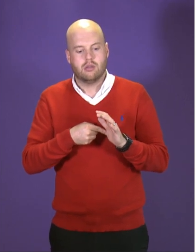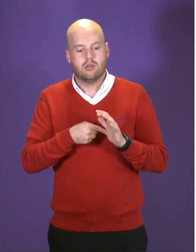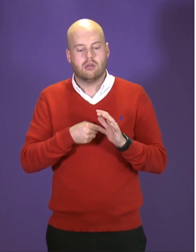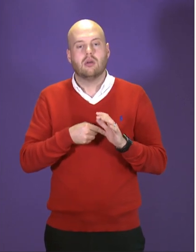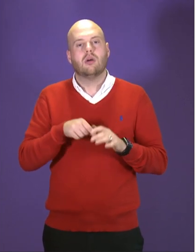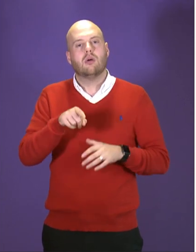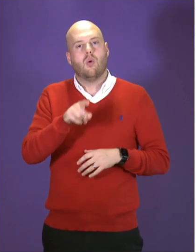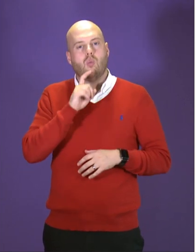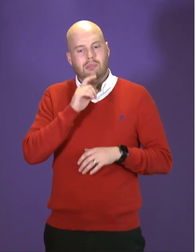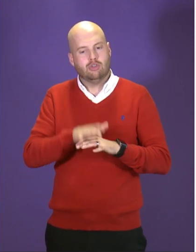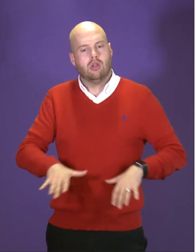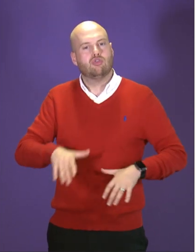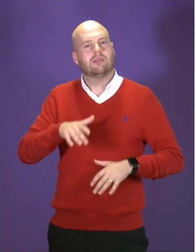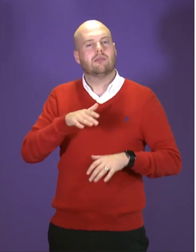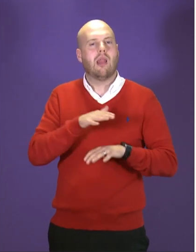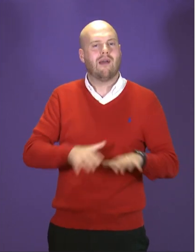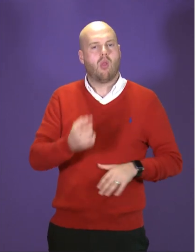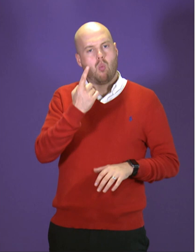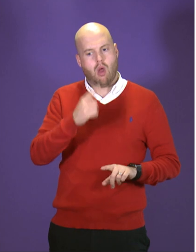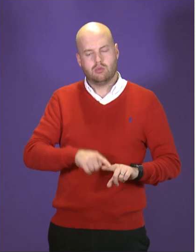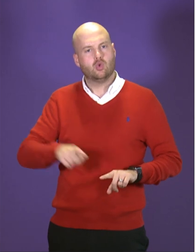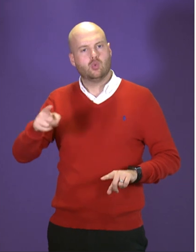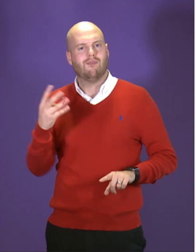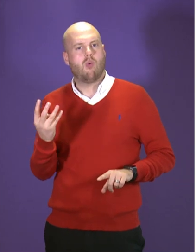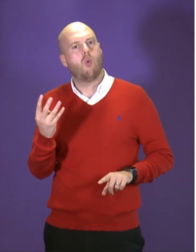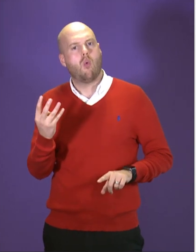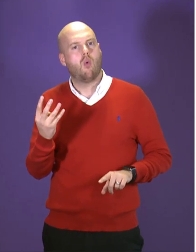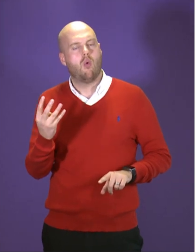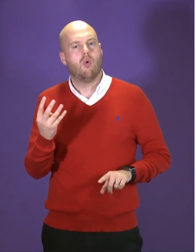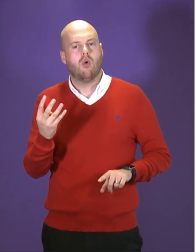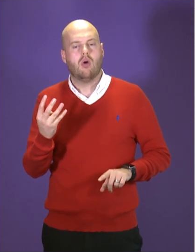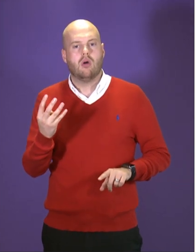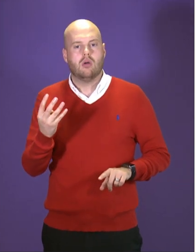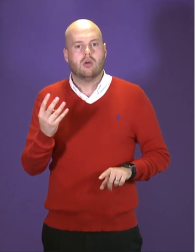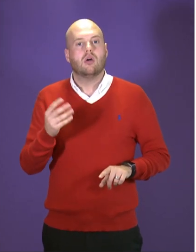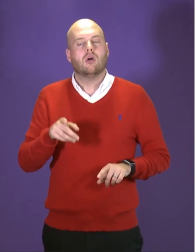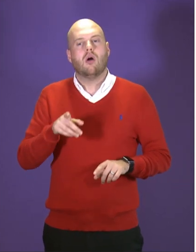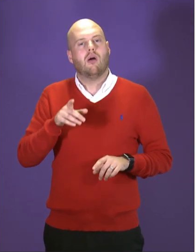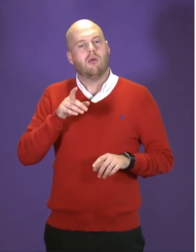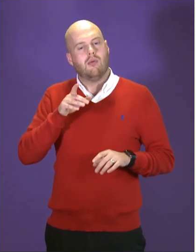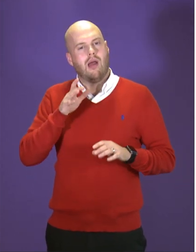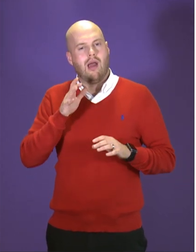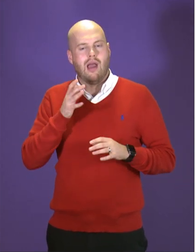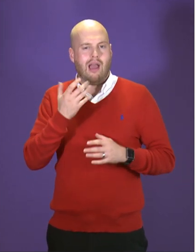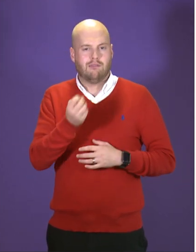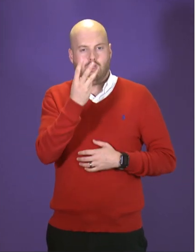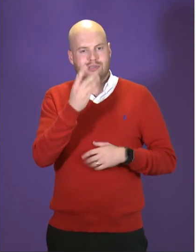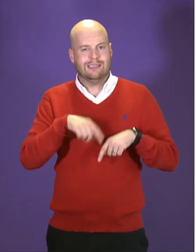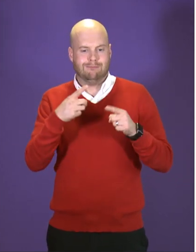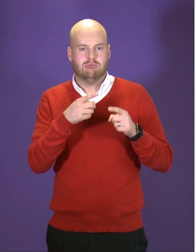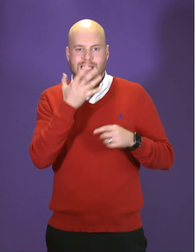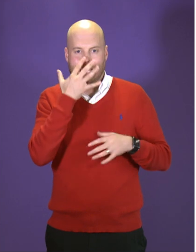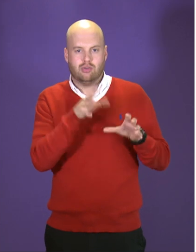level 1 to 4, because this program will be created for special age groups, like 3 groups.